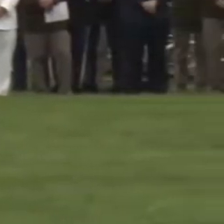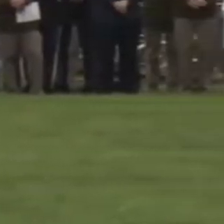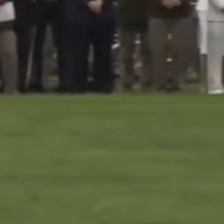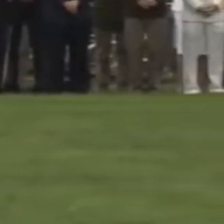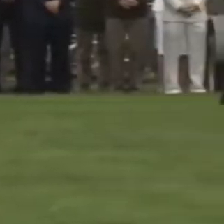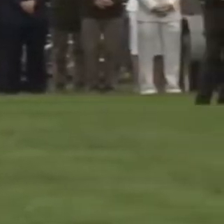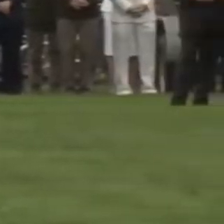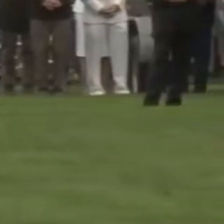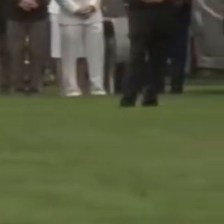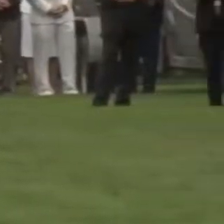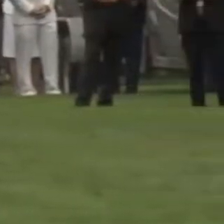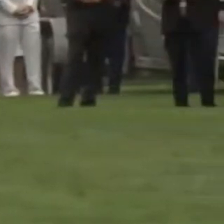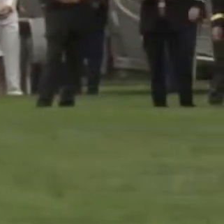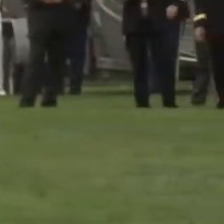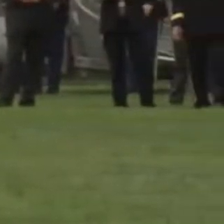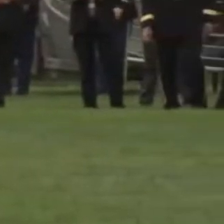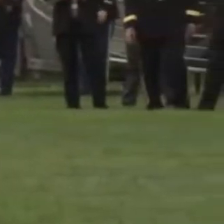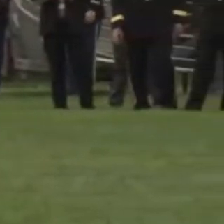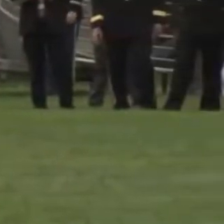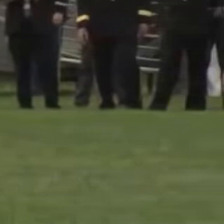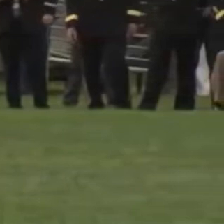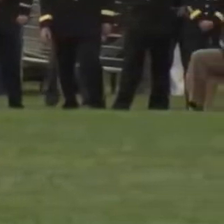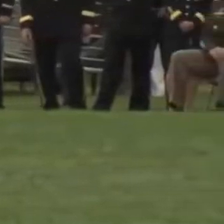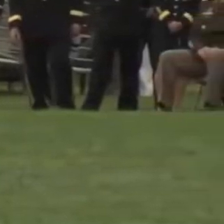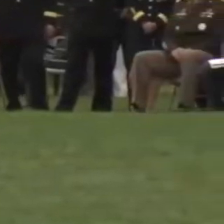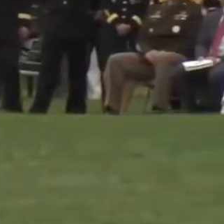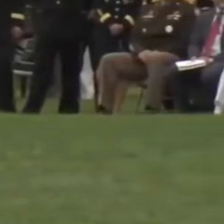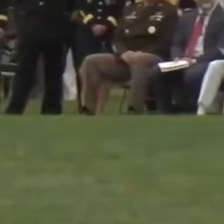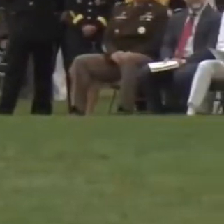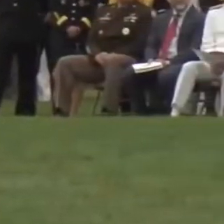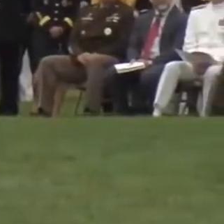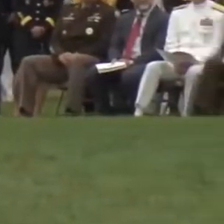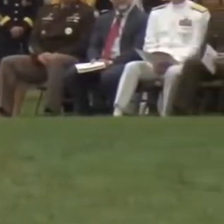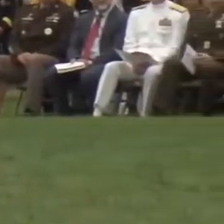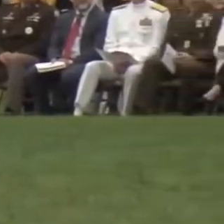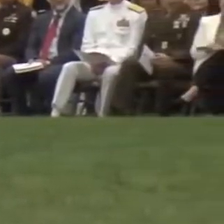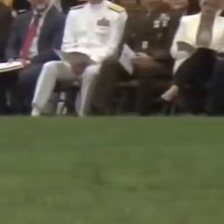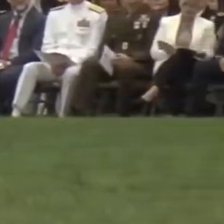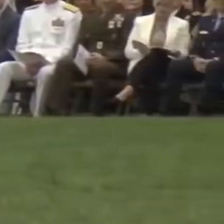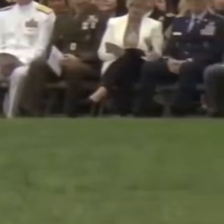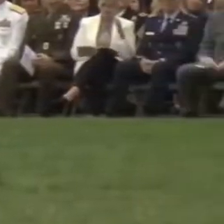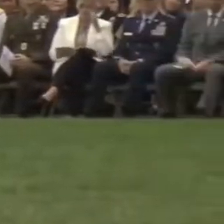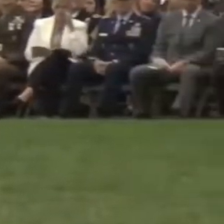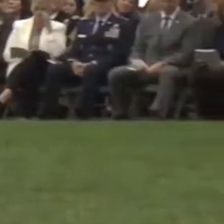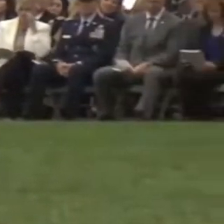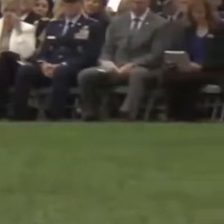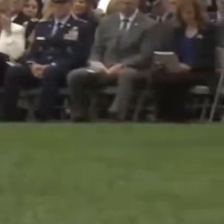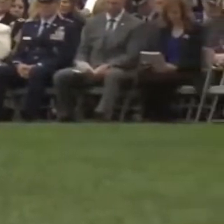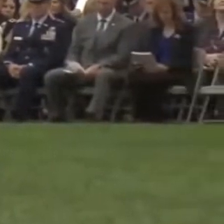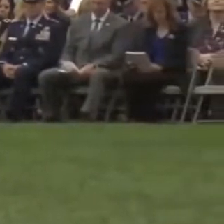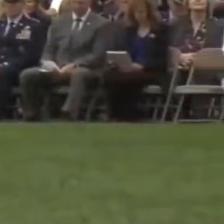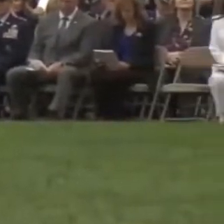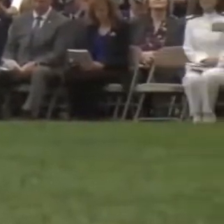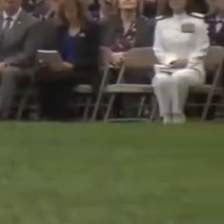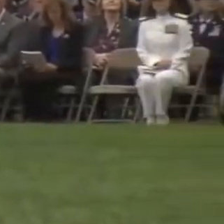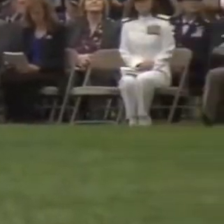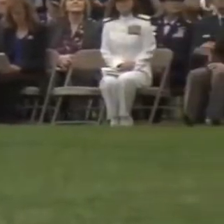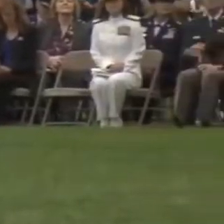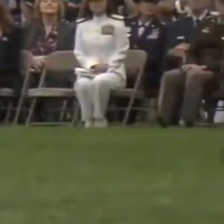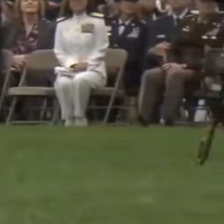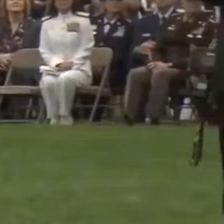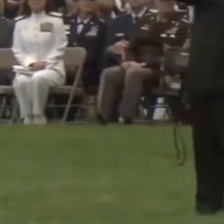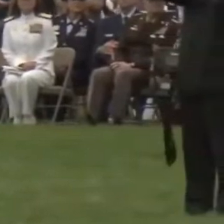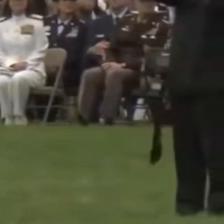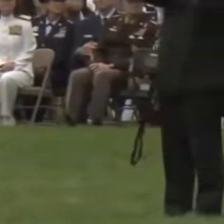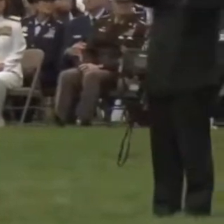Mary, Peter, and his grandchildren standing on the shore, needing his love, comfort,